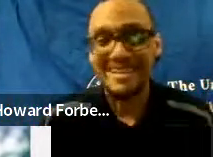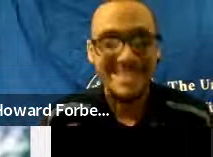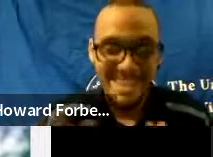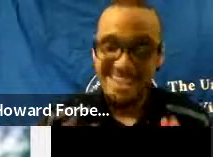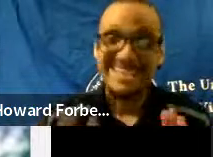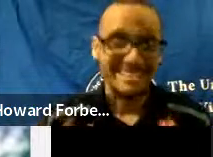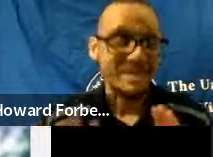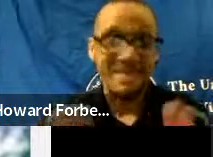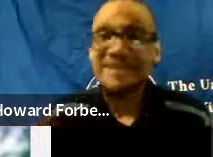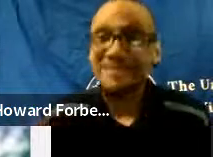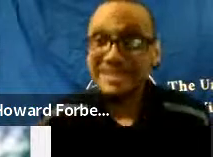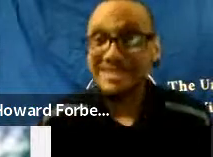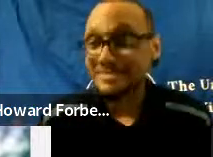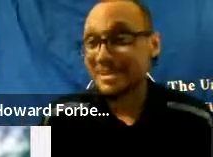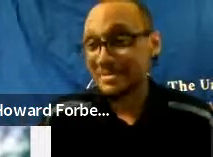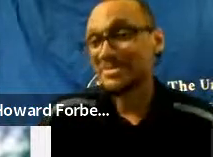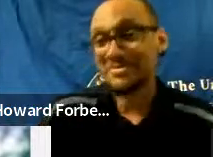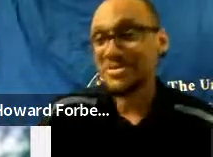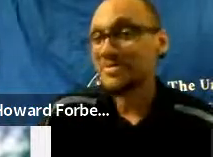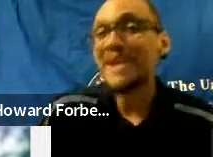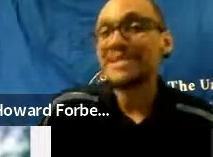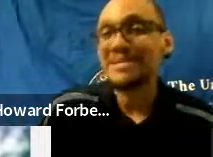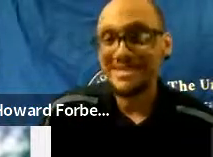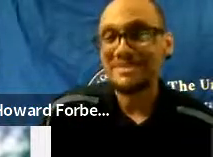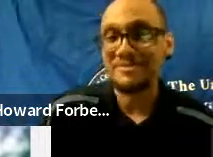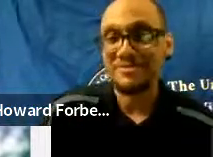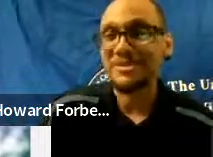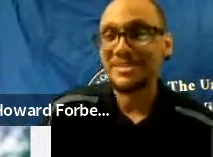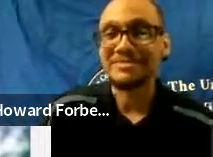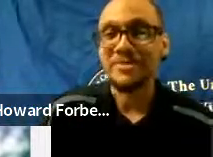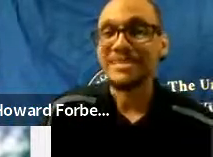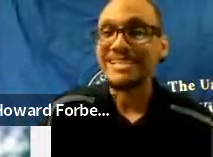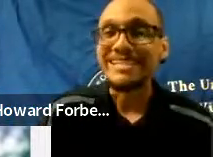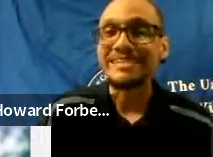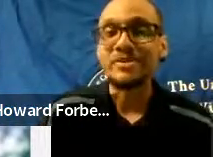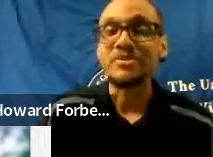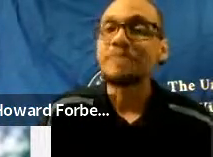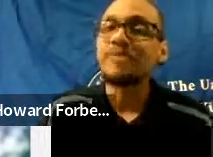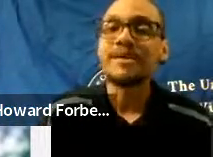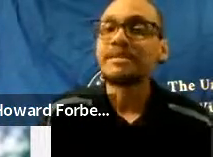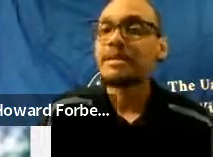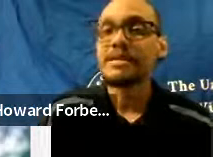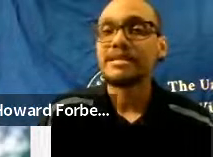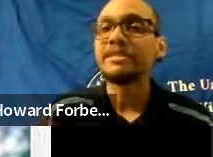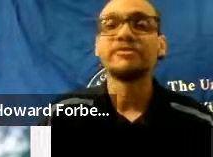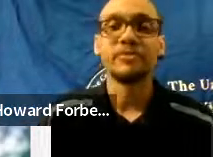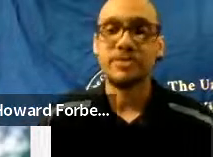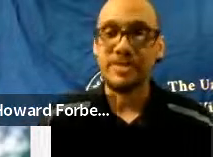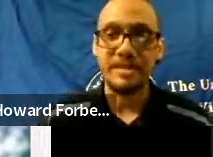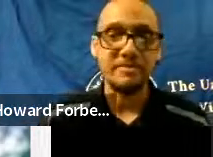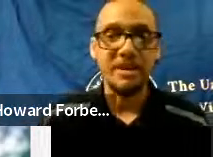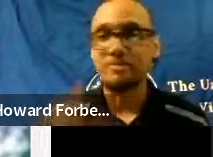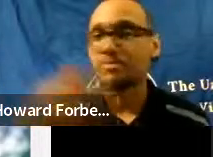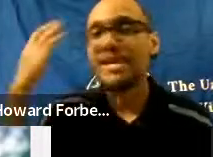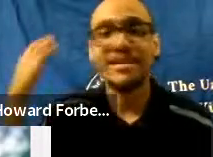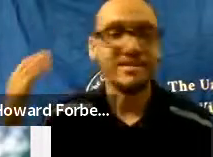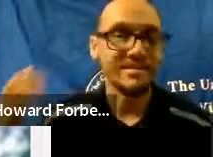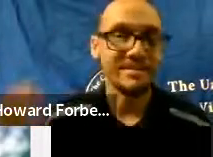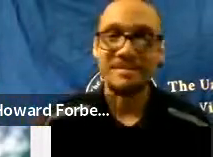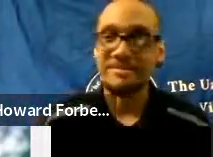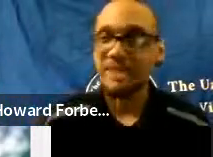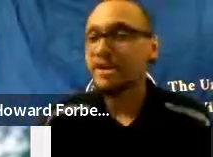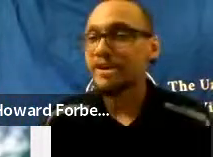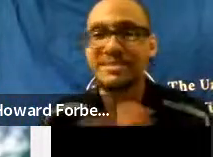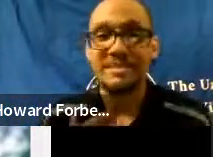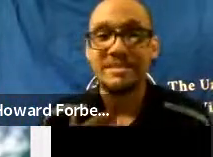brought, and I'm laughing because I'm reminding myself of what they did. They brought in livers and